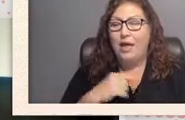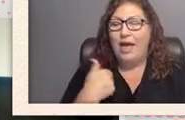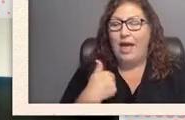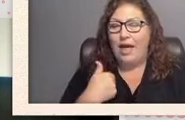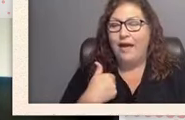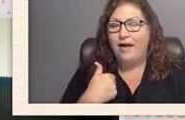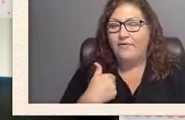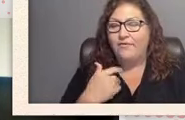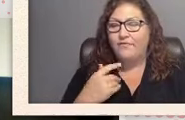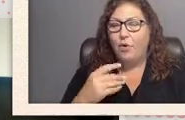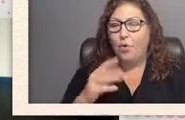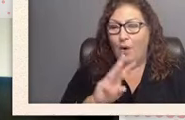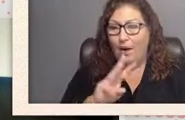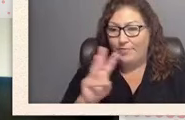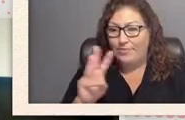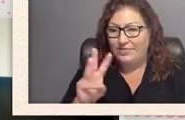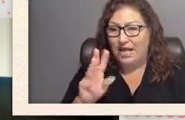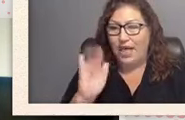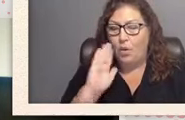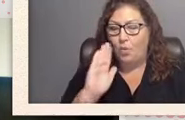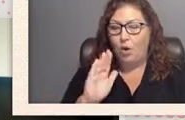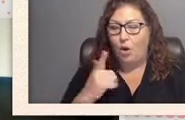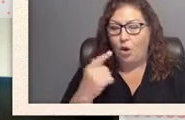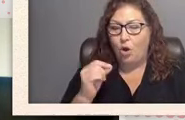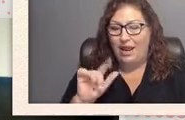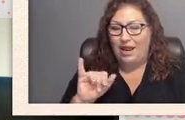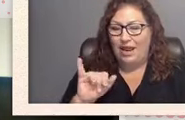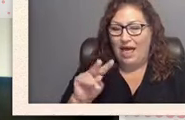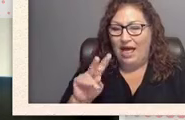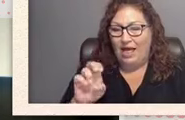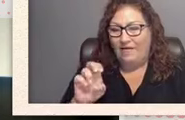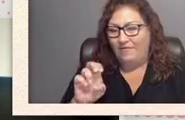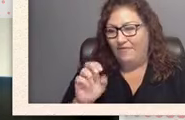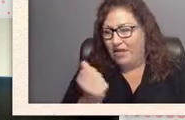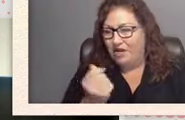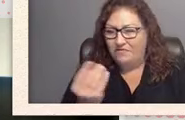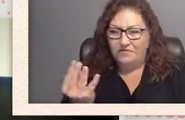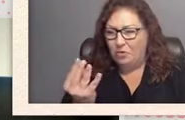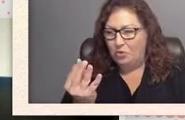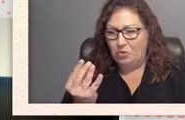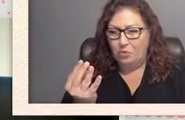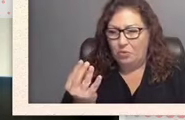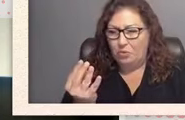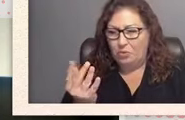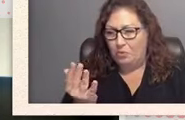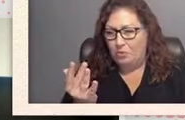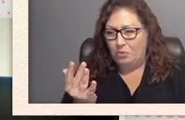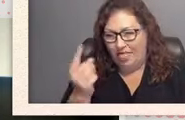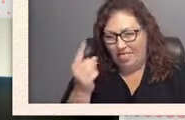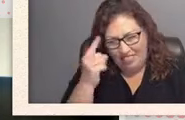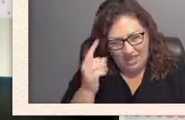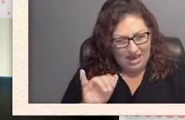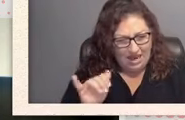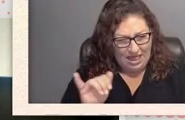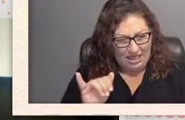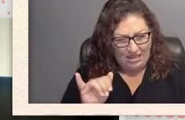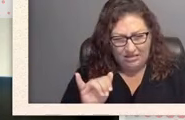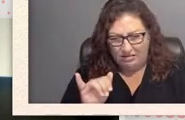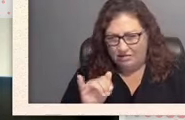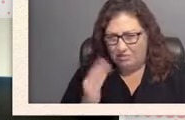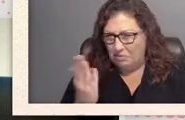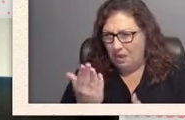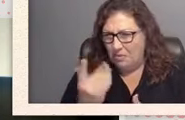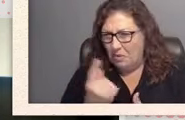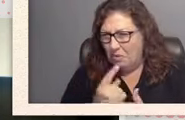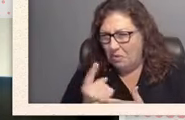website that's going to go live in a couple, I think, like, what, a week or